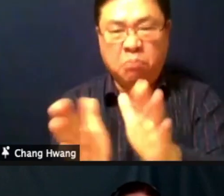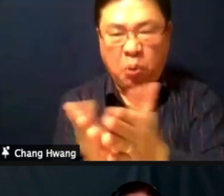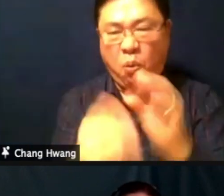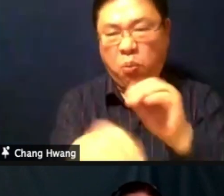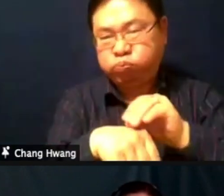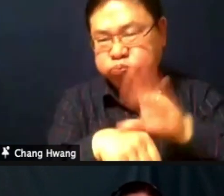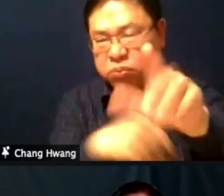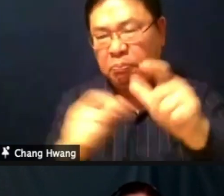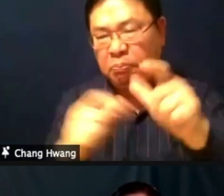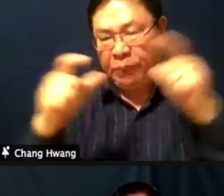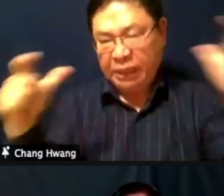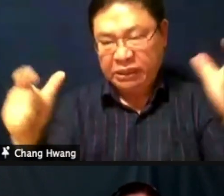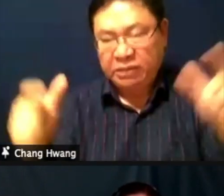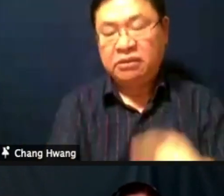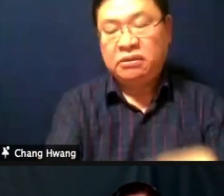a dictionary.